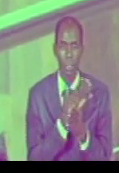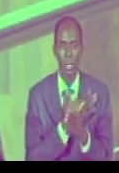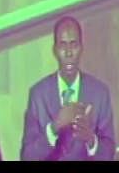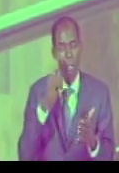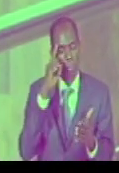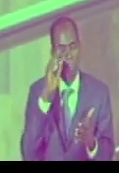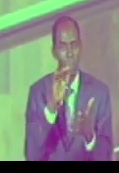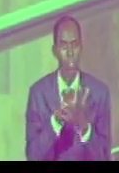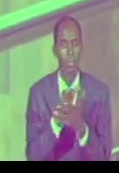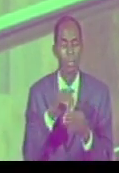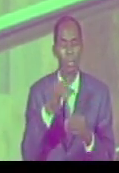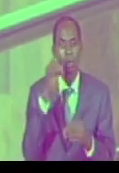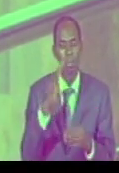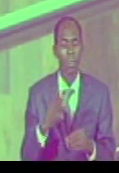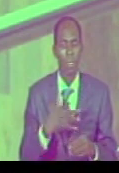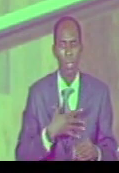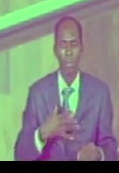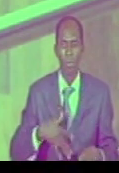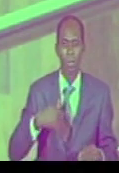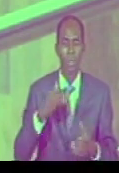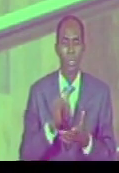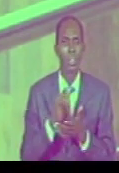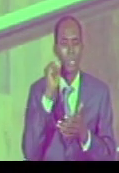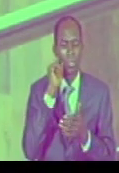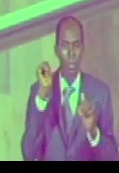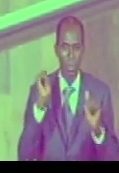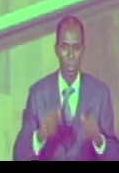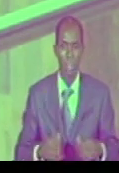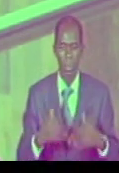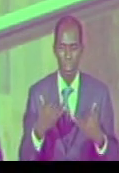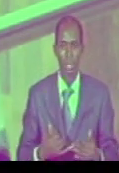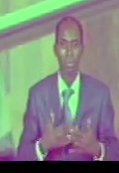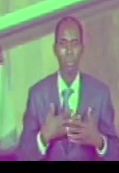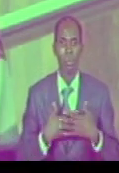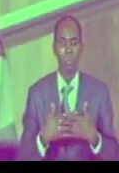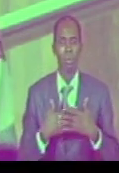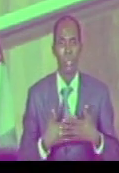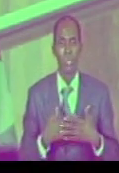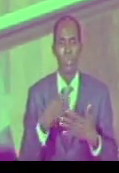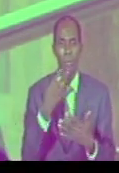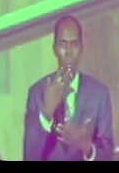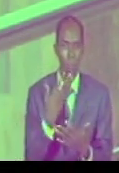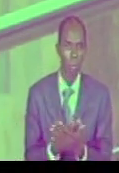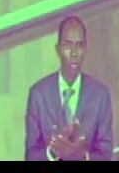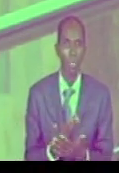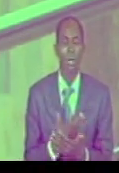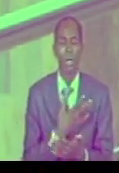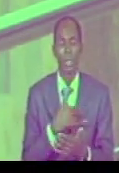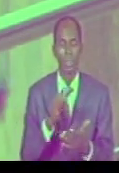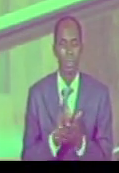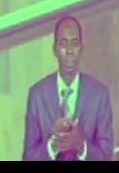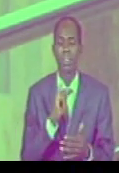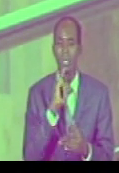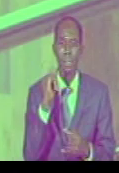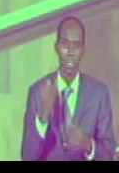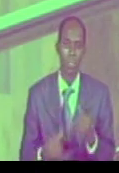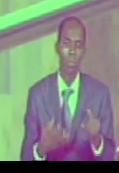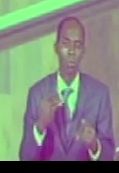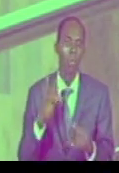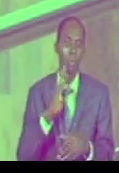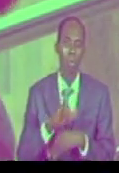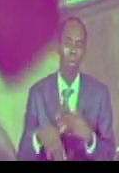well. I was not affected by smoke or cold or anything. And that was the end of that problem. Praise the Lord.